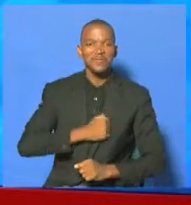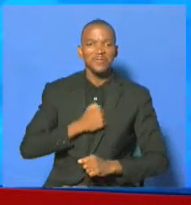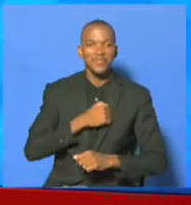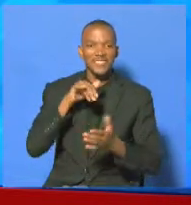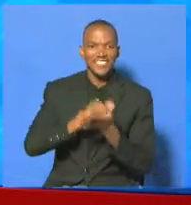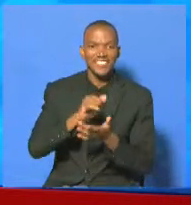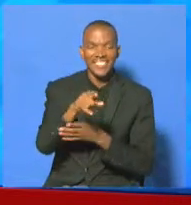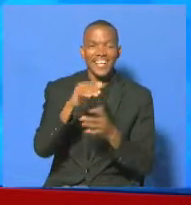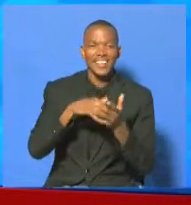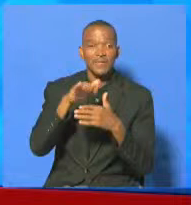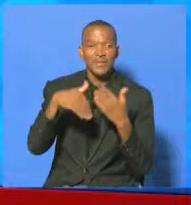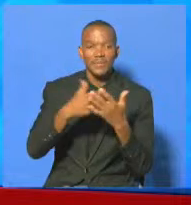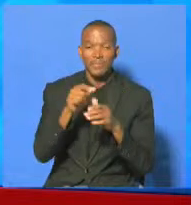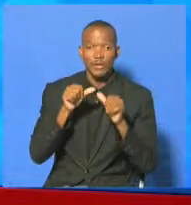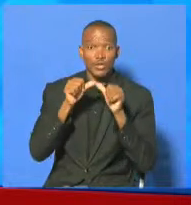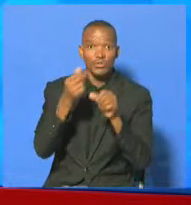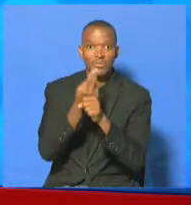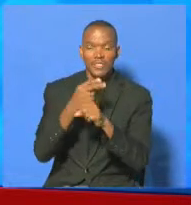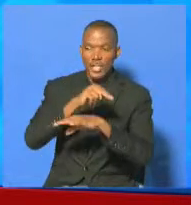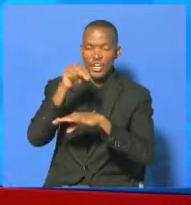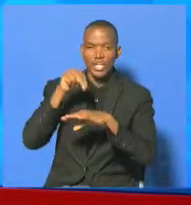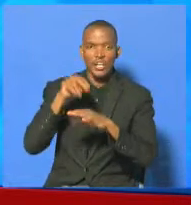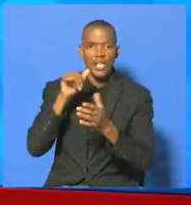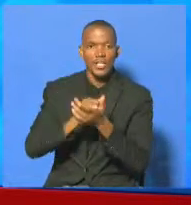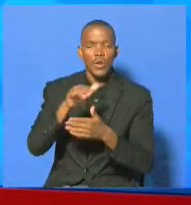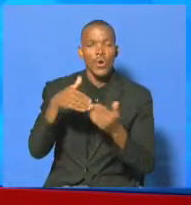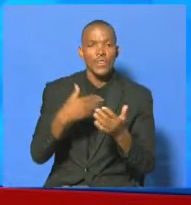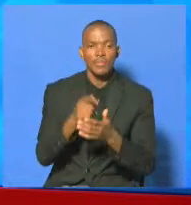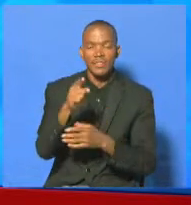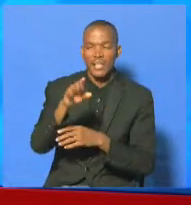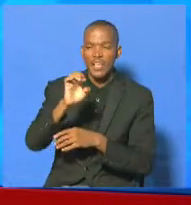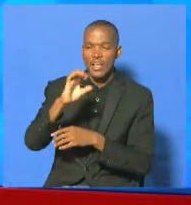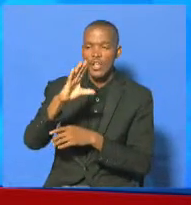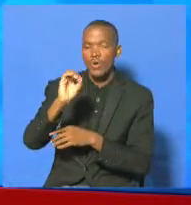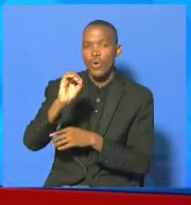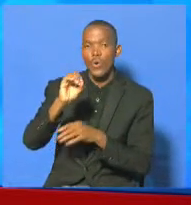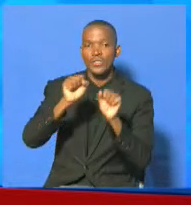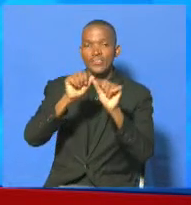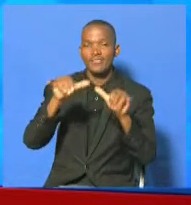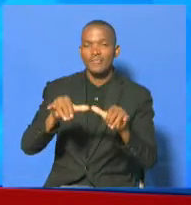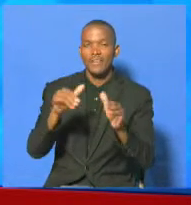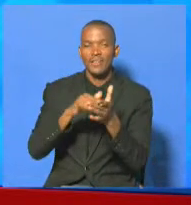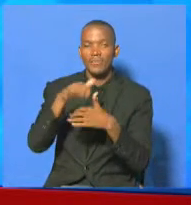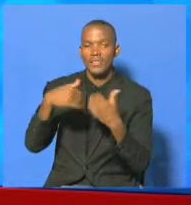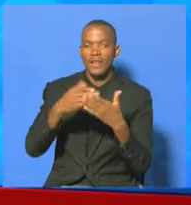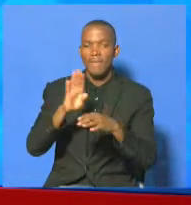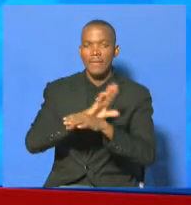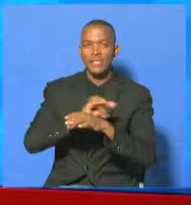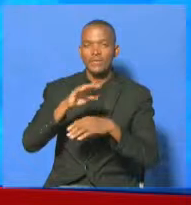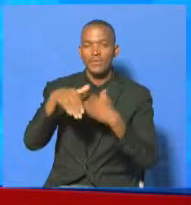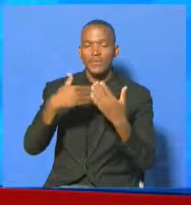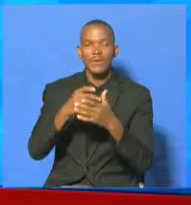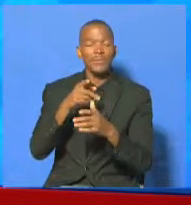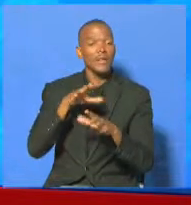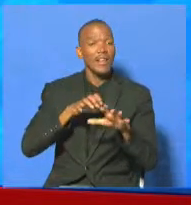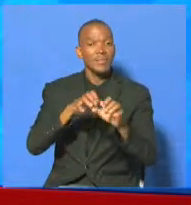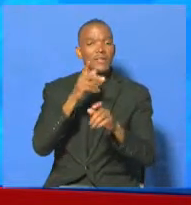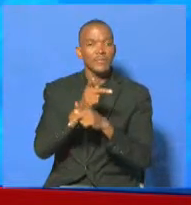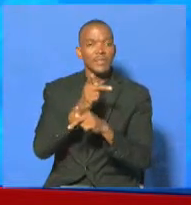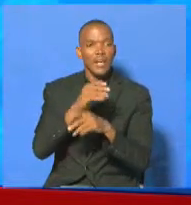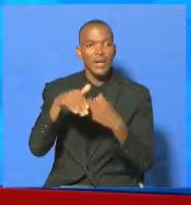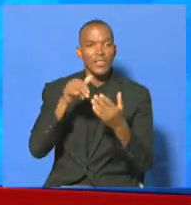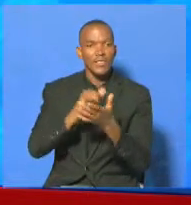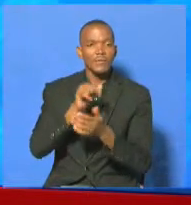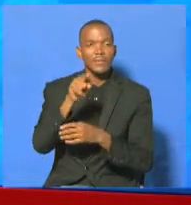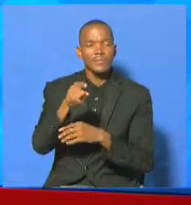hunting in the sustainable use of nature and the preservation of ecosystems. Experts in the business of wildlife conservation and biodiversity